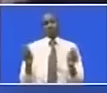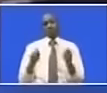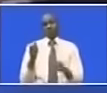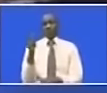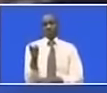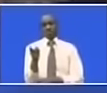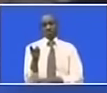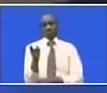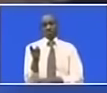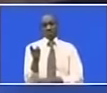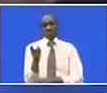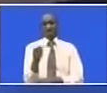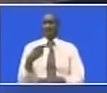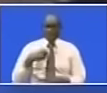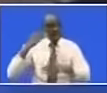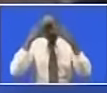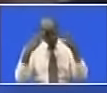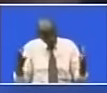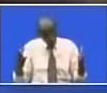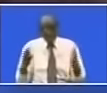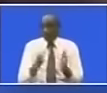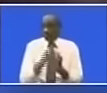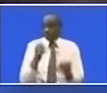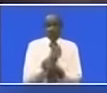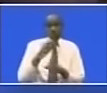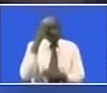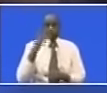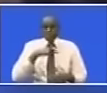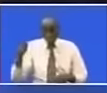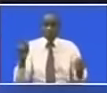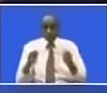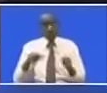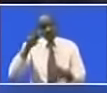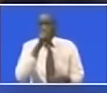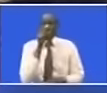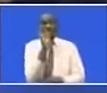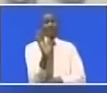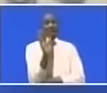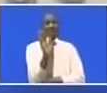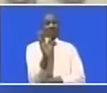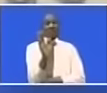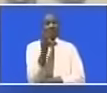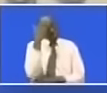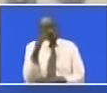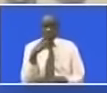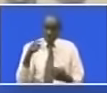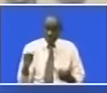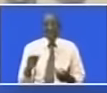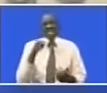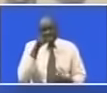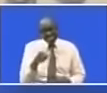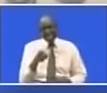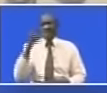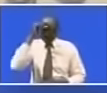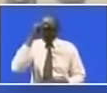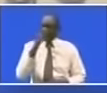rituals. Mbaki siri zaidi, mimi siwezi kujua au mimi naenda kwa mganga, naenda kwa mganga, siri yake mwenyewe. Sawa. Swala halipo